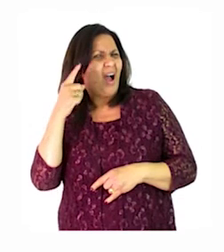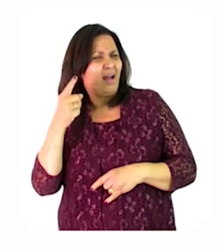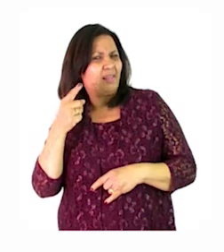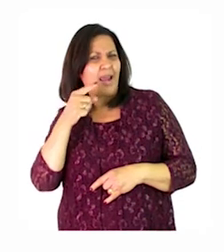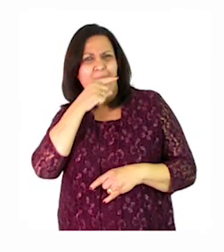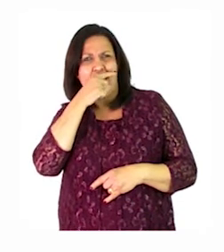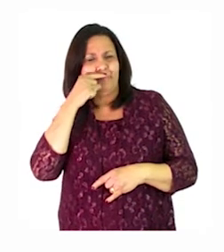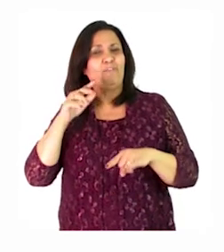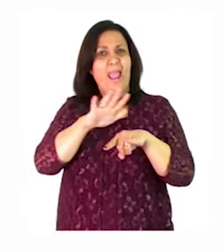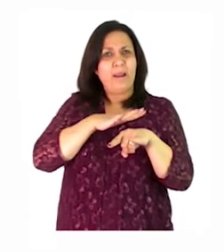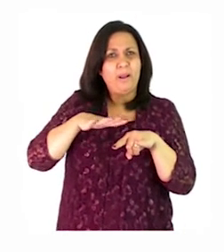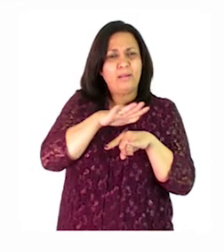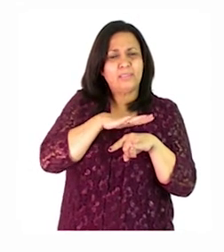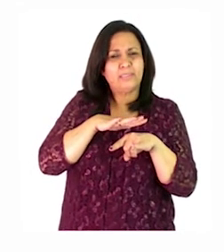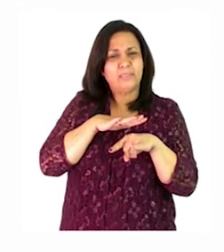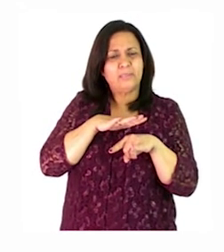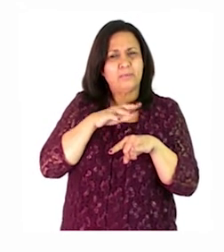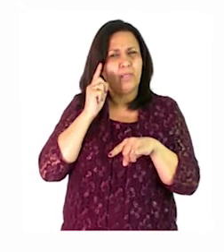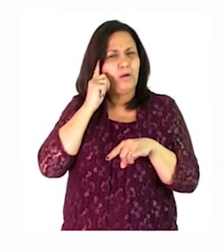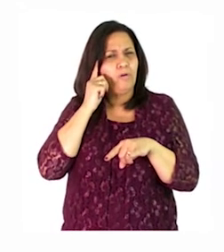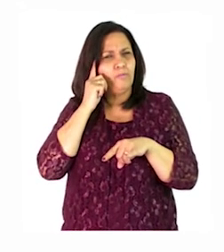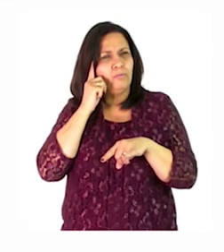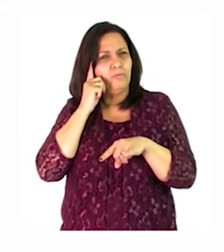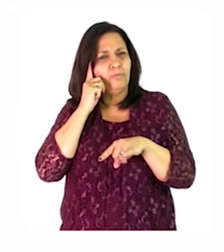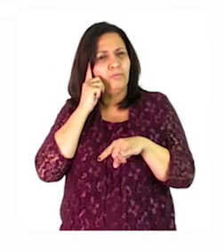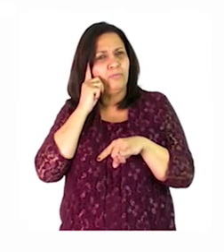of animals? Think